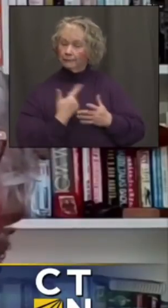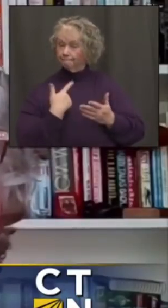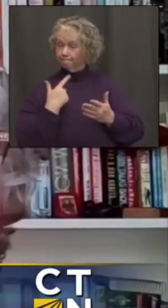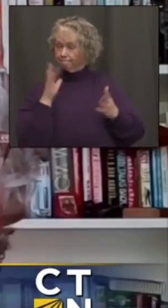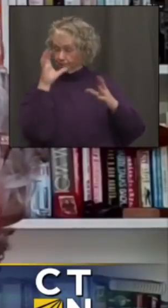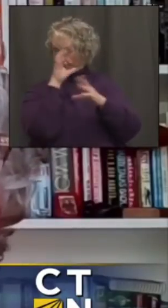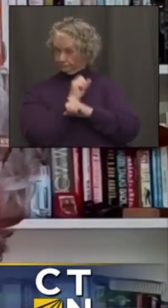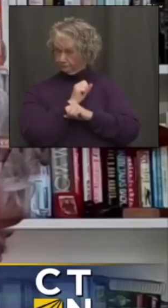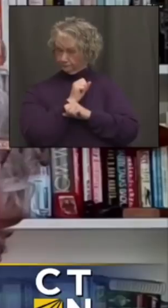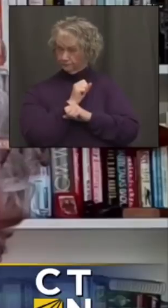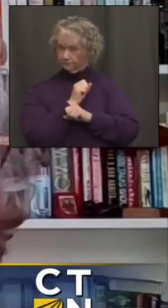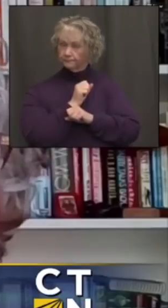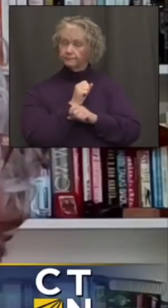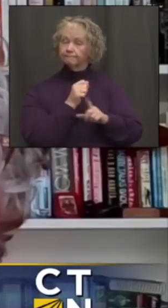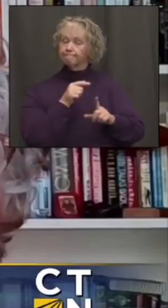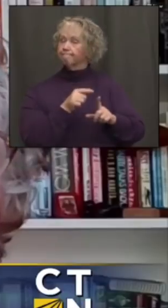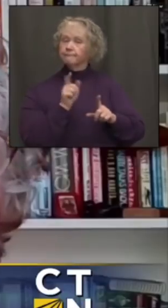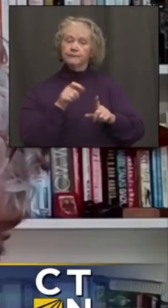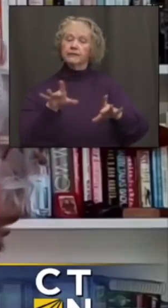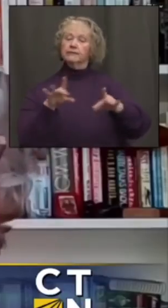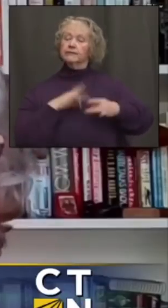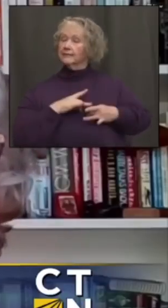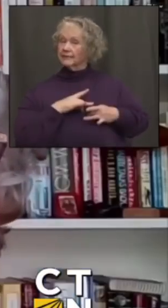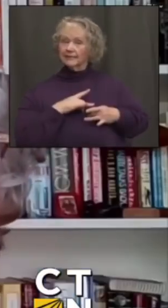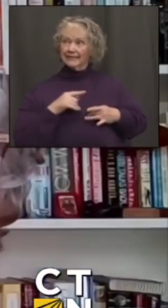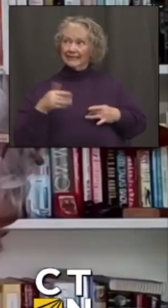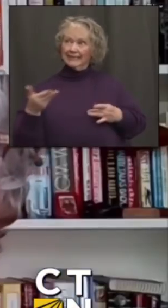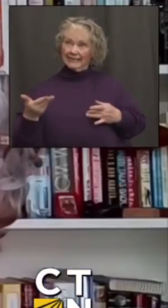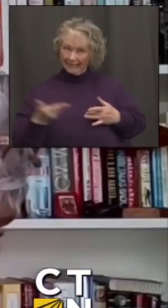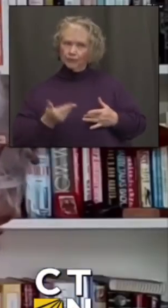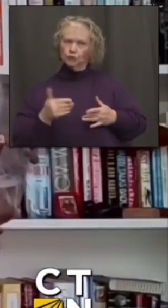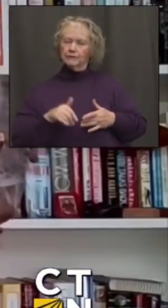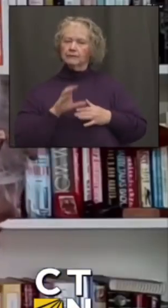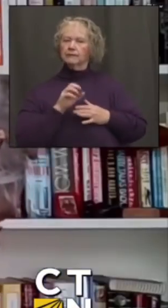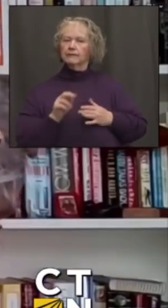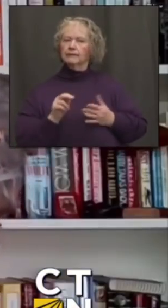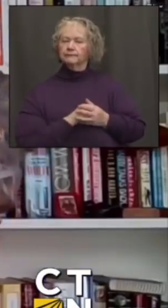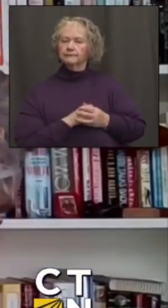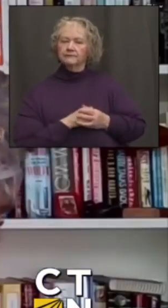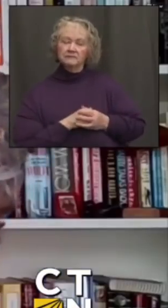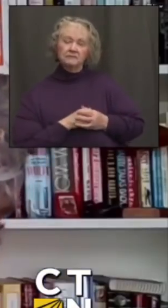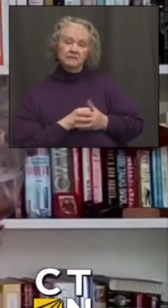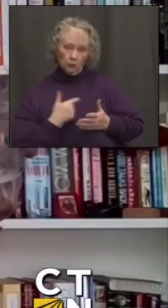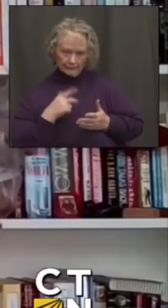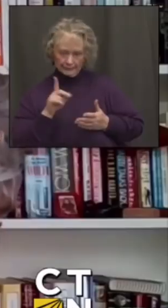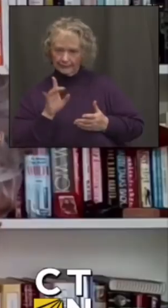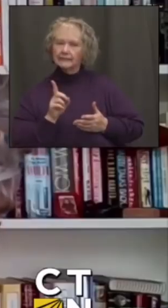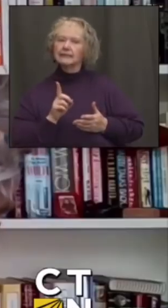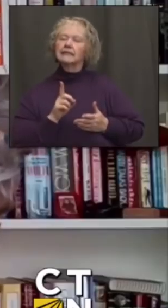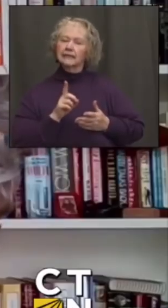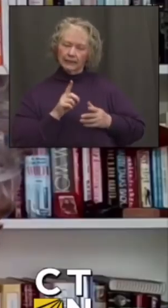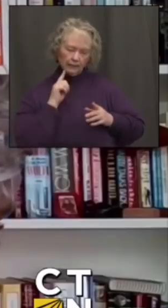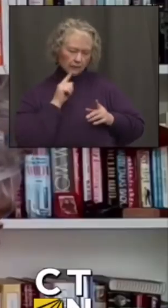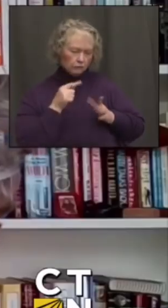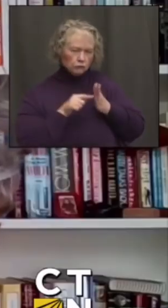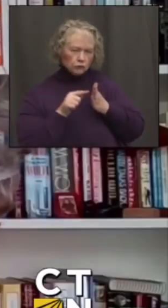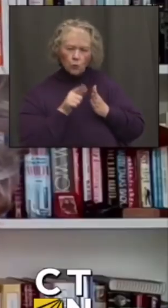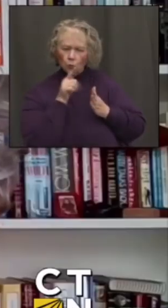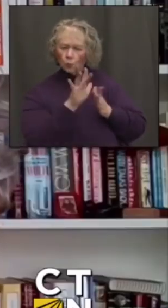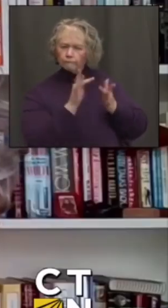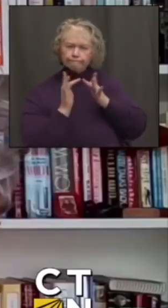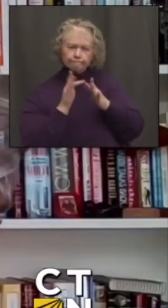But Deirdre, do you have any better info? Yes, so you're correct that we don't have any travel history for this